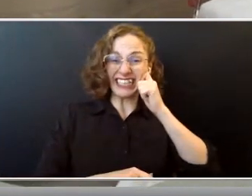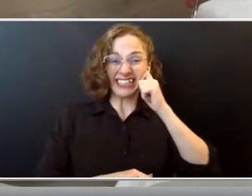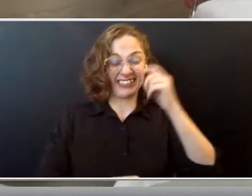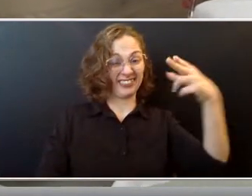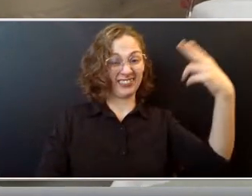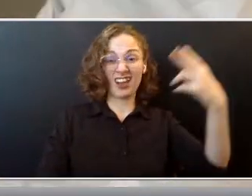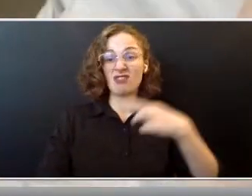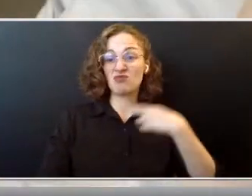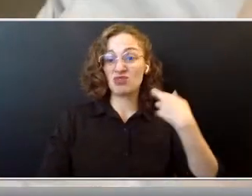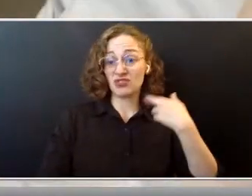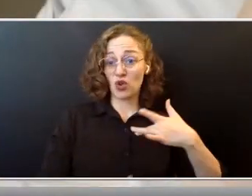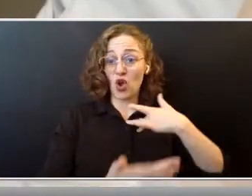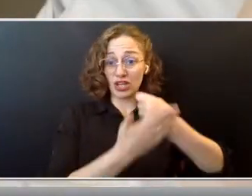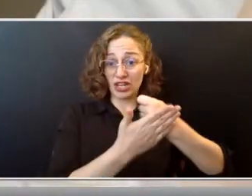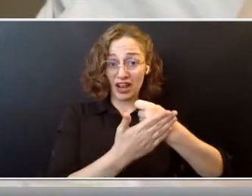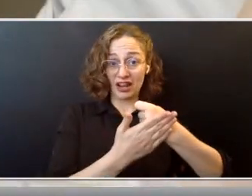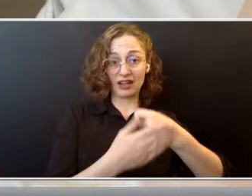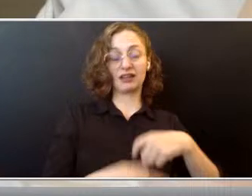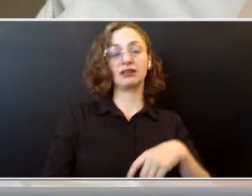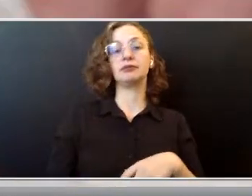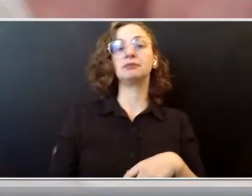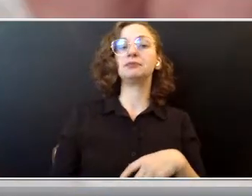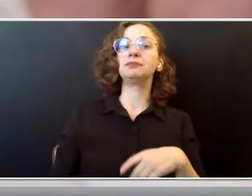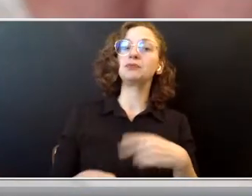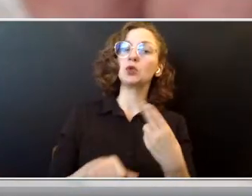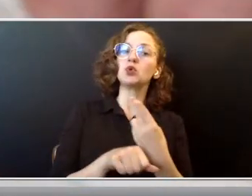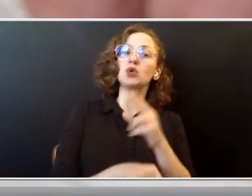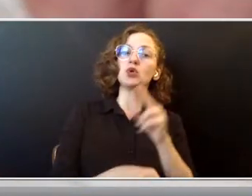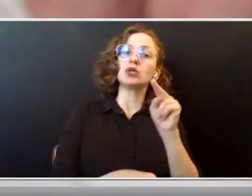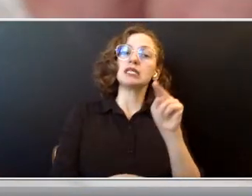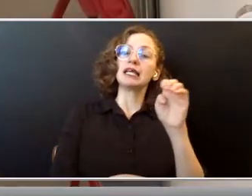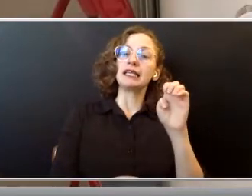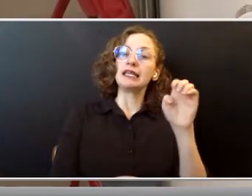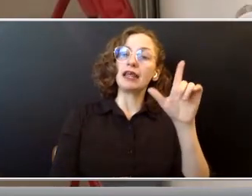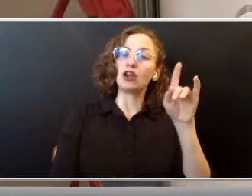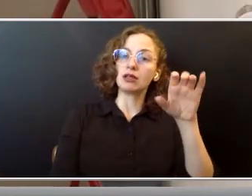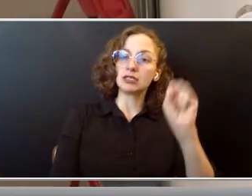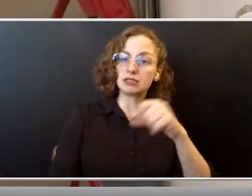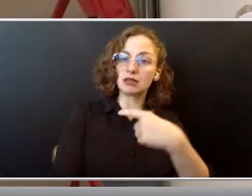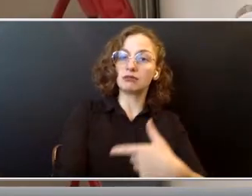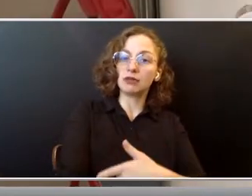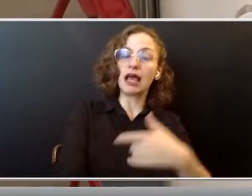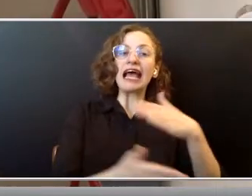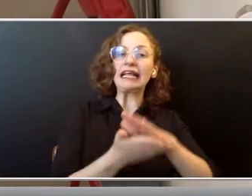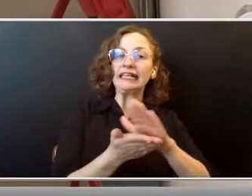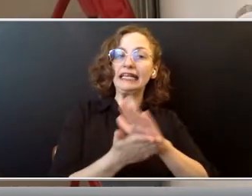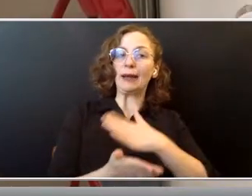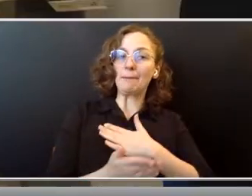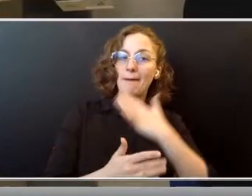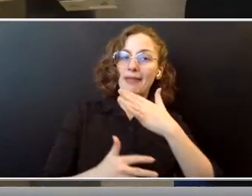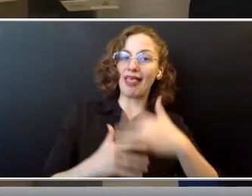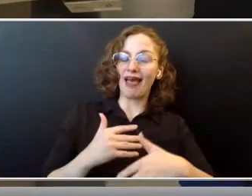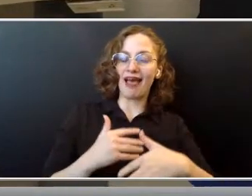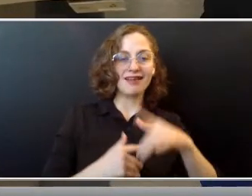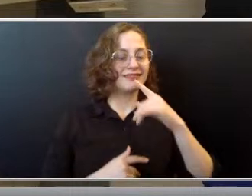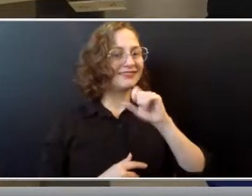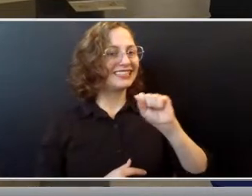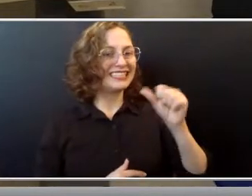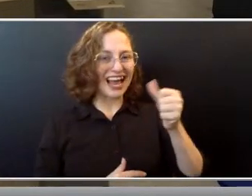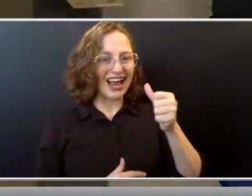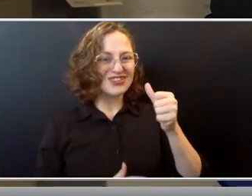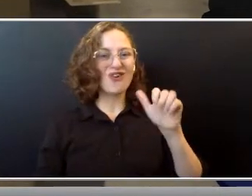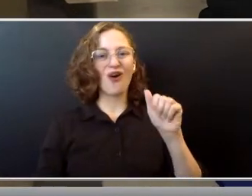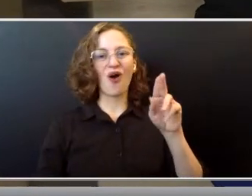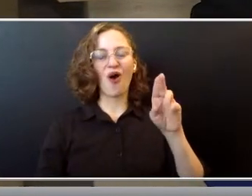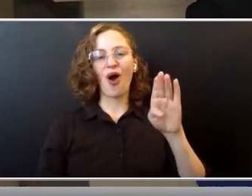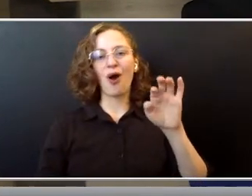They put the needles in and then they clean my blood. 10-year-old Aubrey Bell knows more about science and medicine than anyone her age